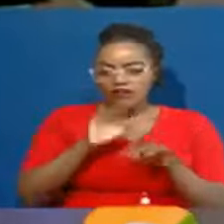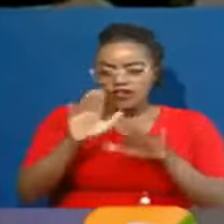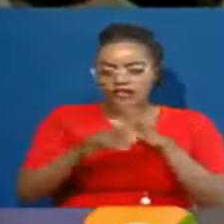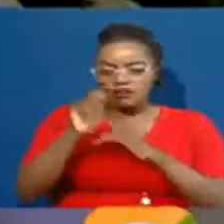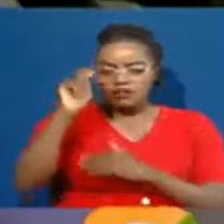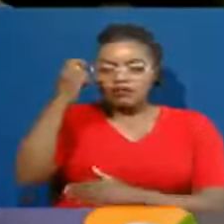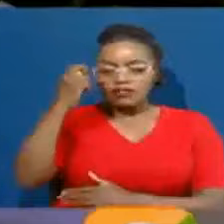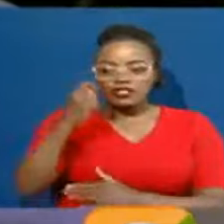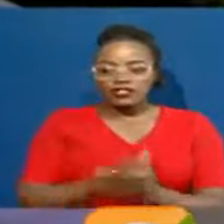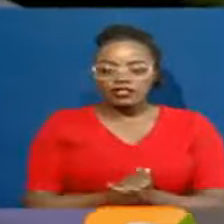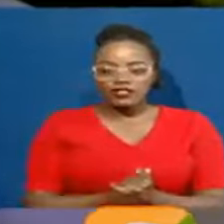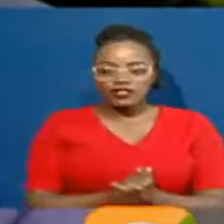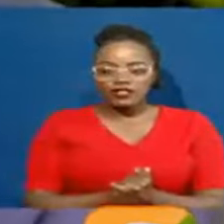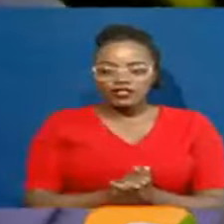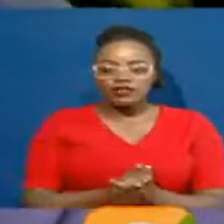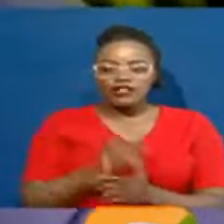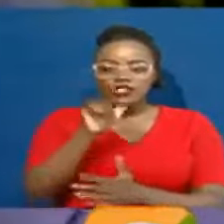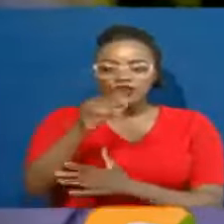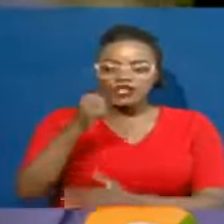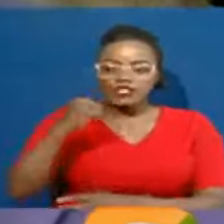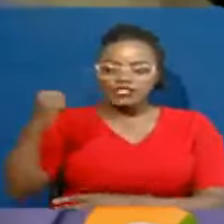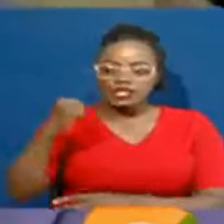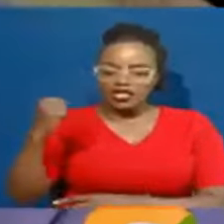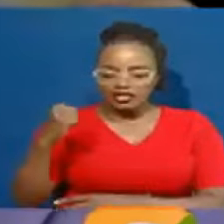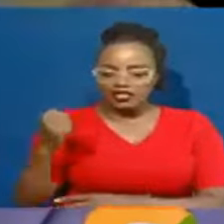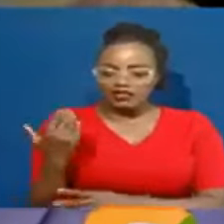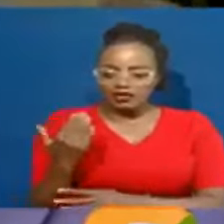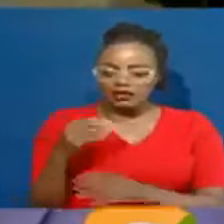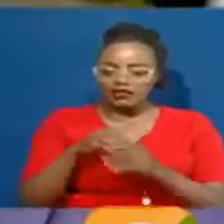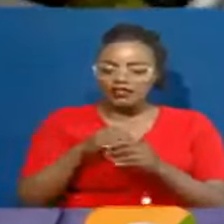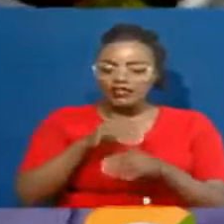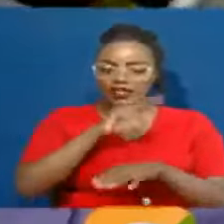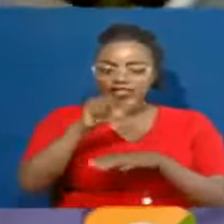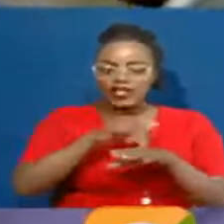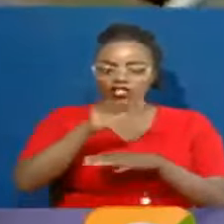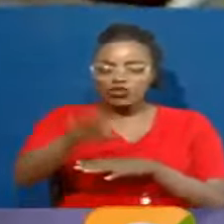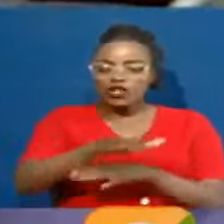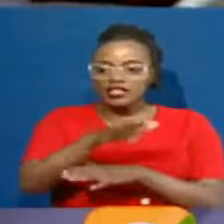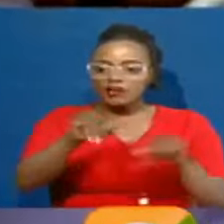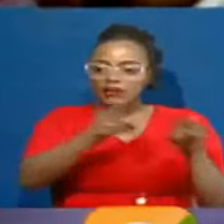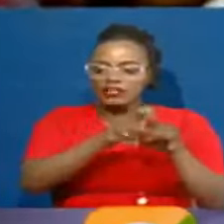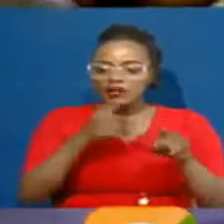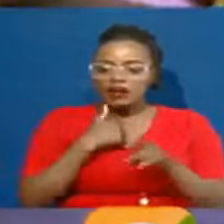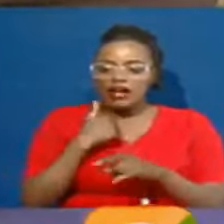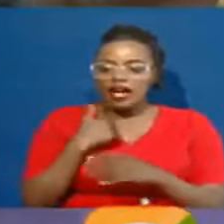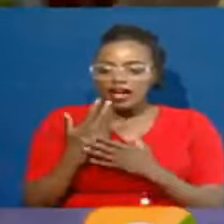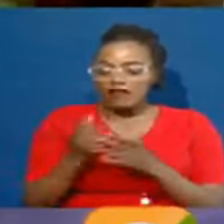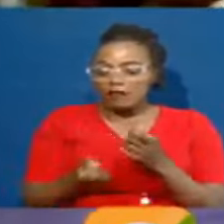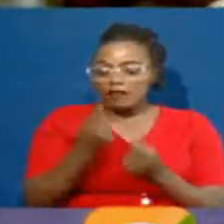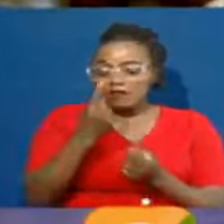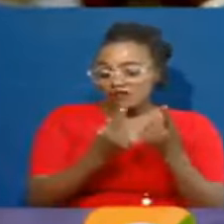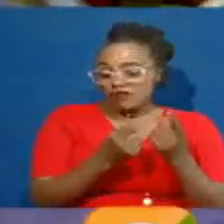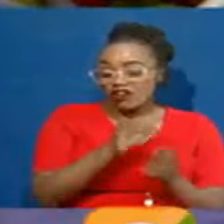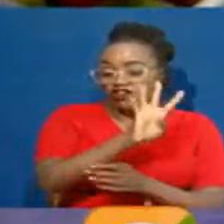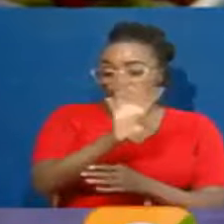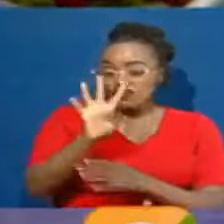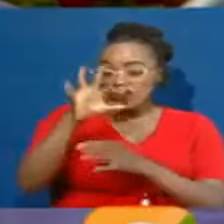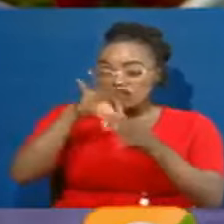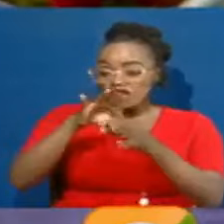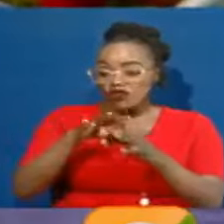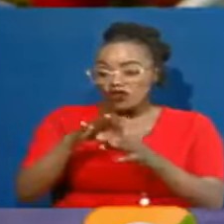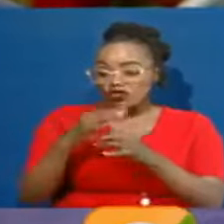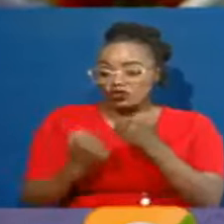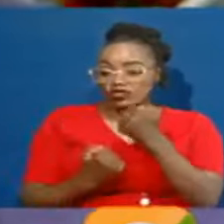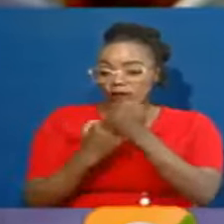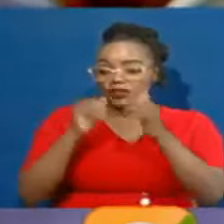President. Your side on the floor of Parliament have only been able to raise 44 votes in favor of the